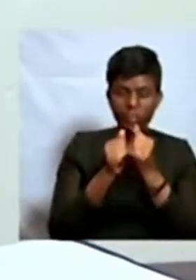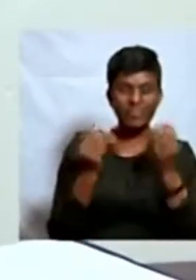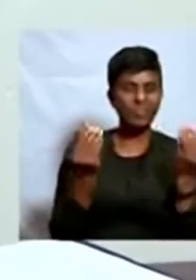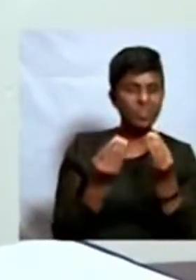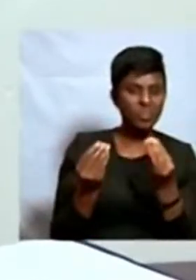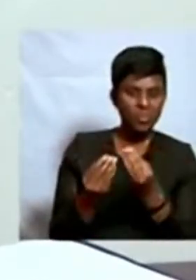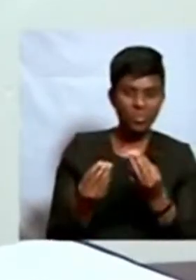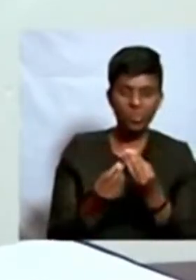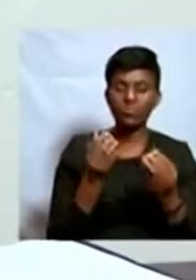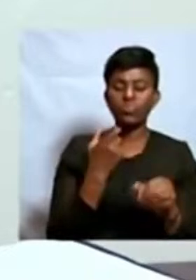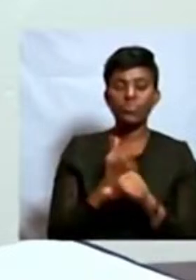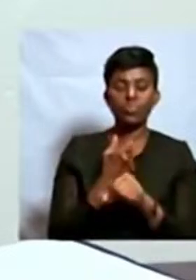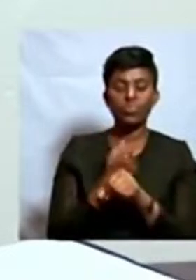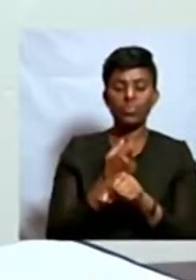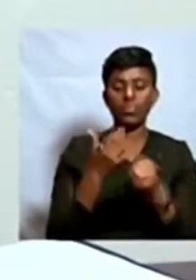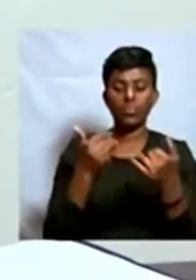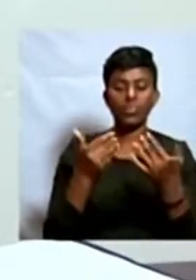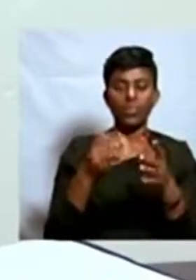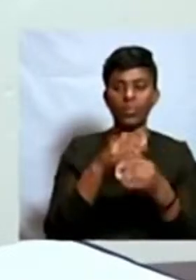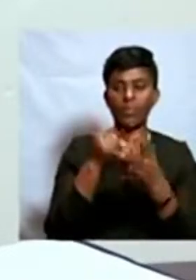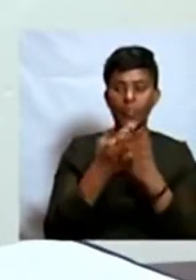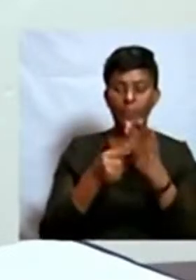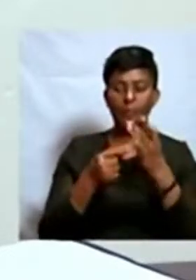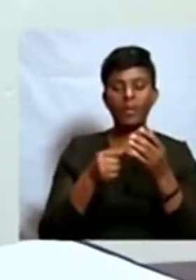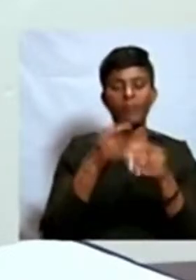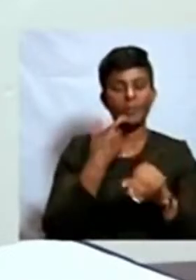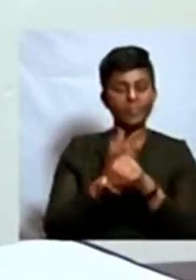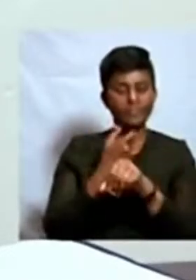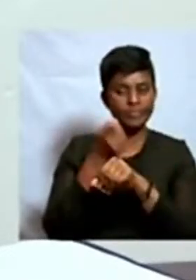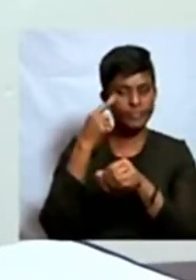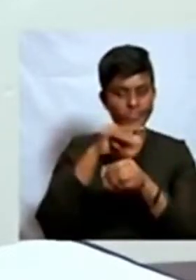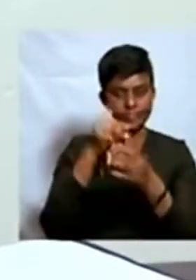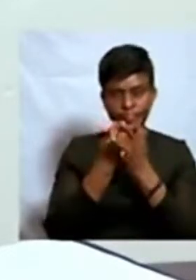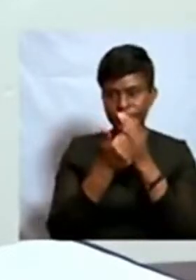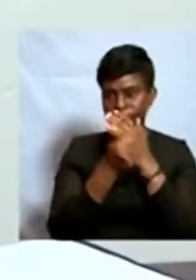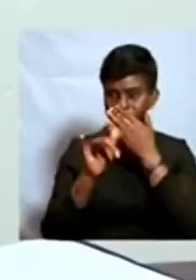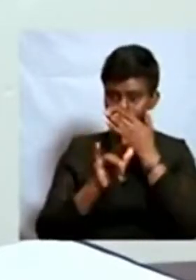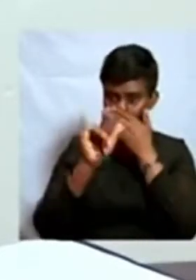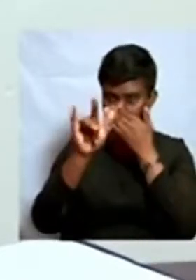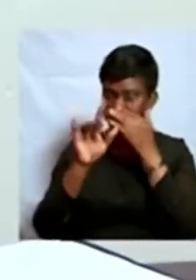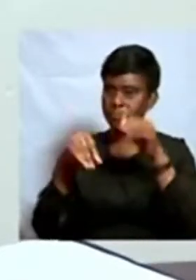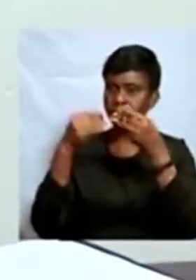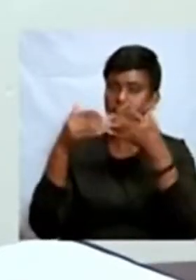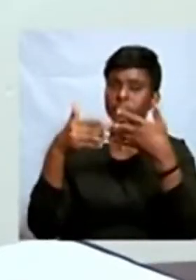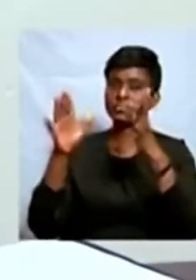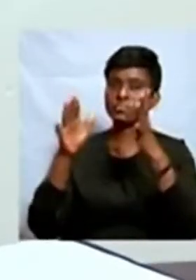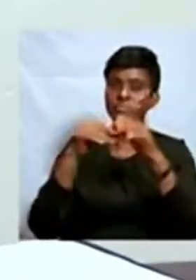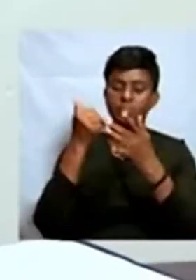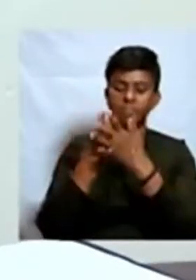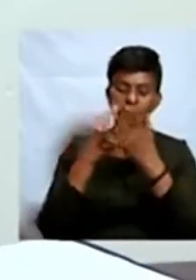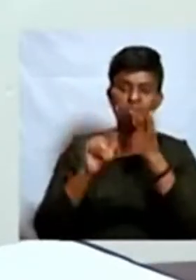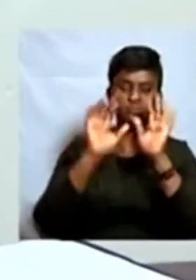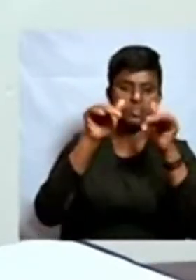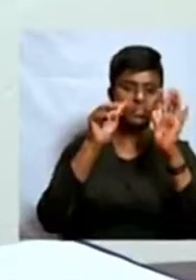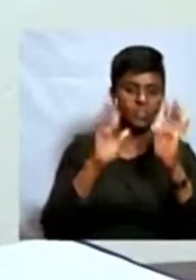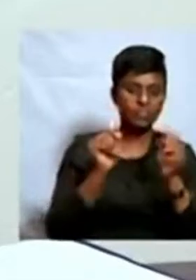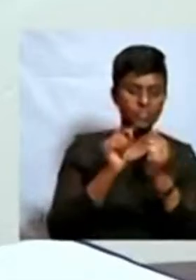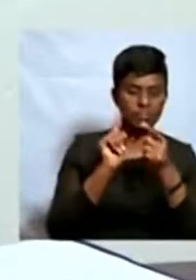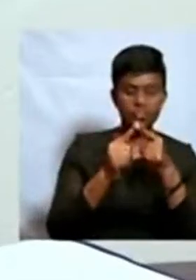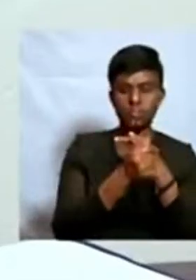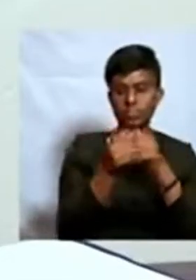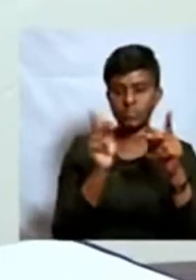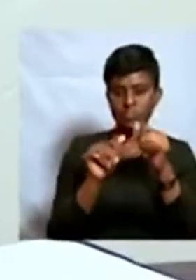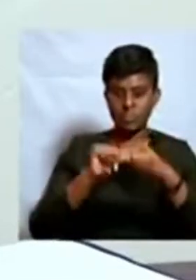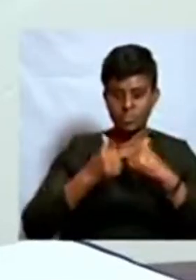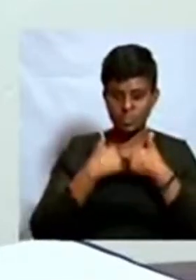fragmented, the losses would be astronomical for an airline that has given away all its passengers to others.